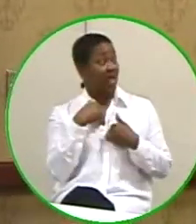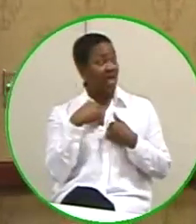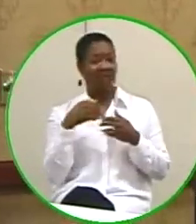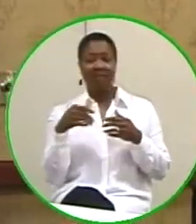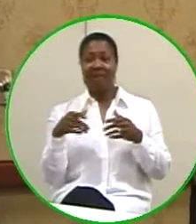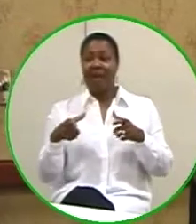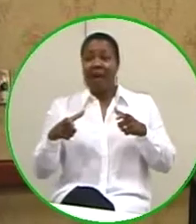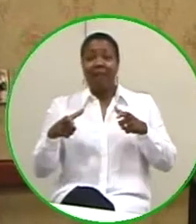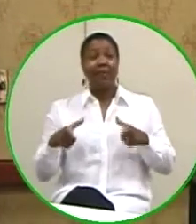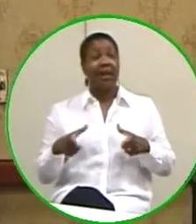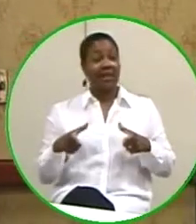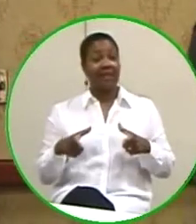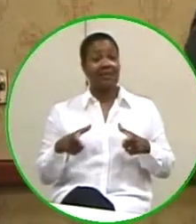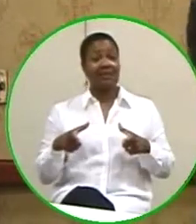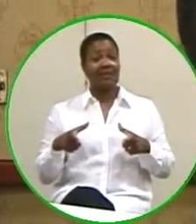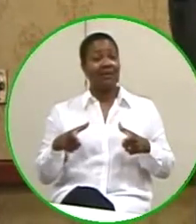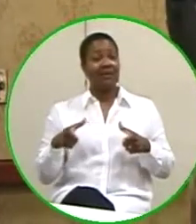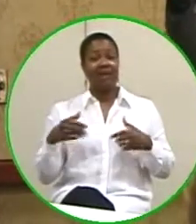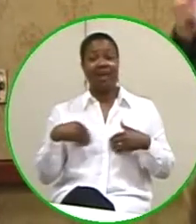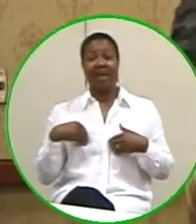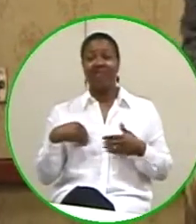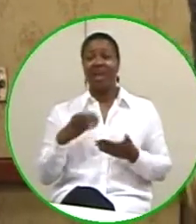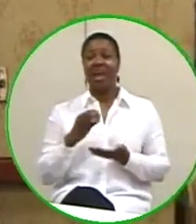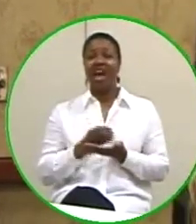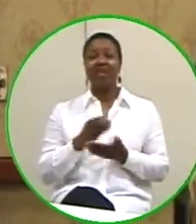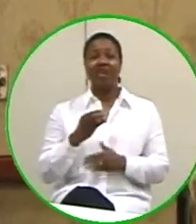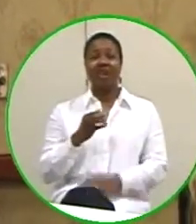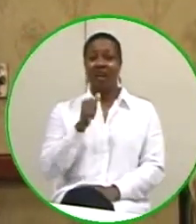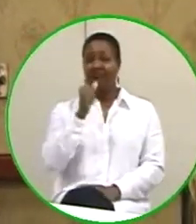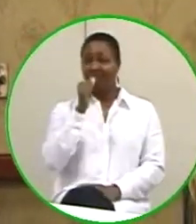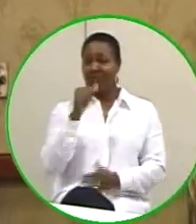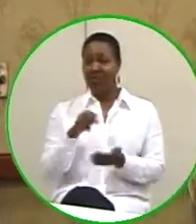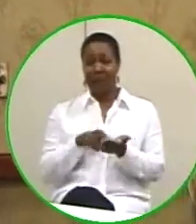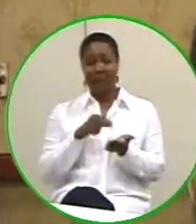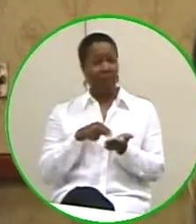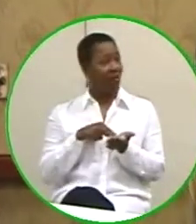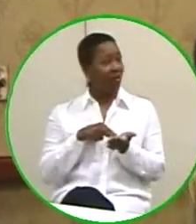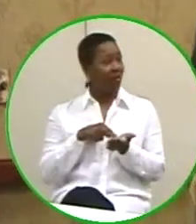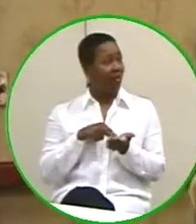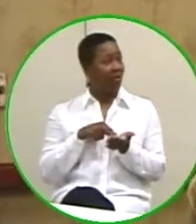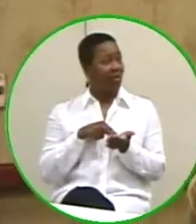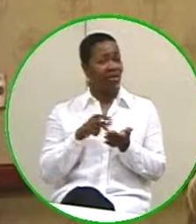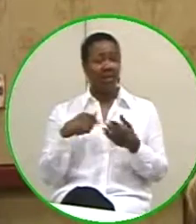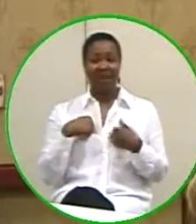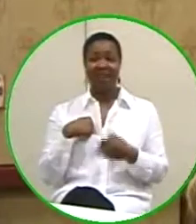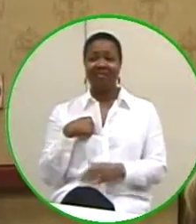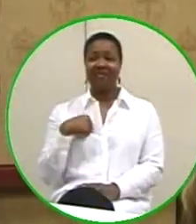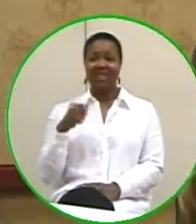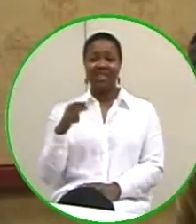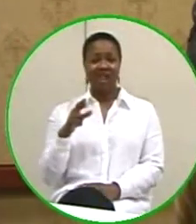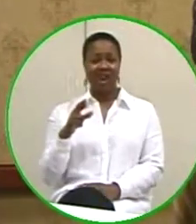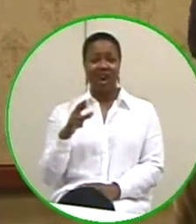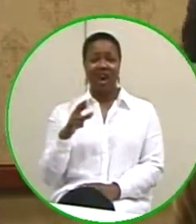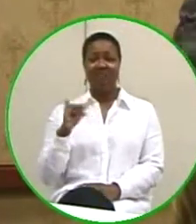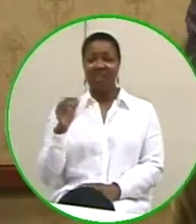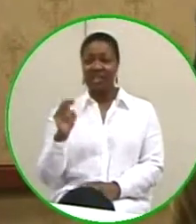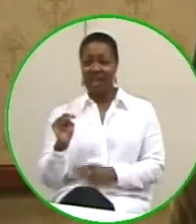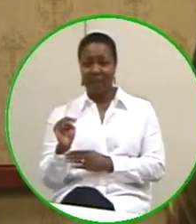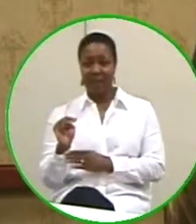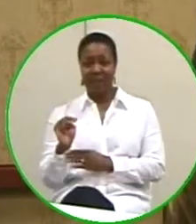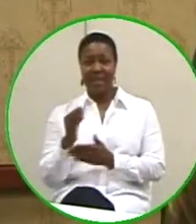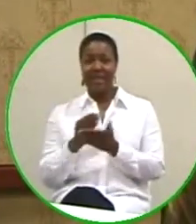plate. You will have a jar of peanut butter. You will have a jar of jam. You will